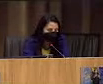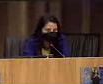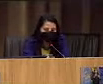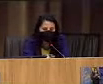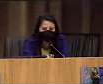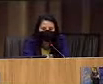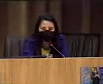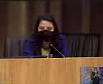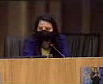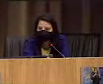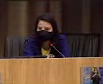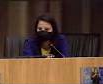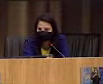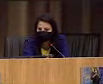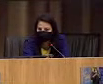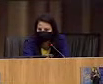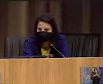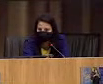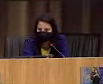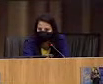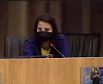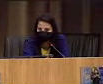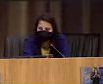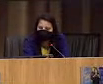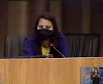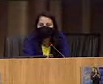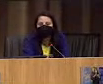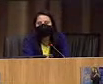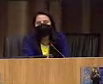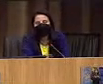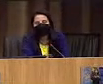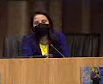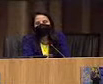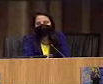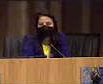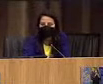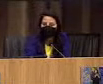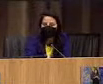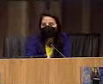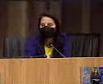for a suture, or for a follow-up.